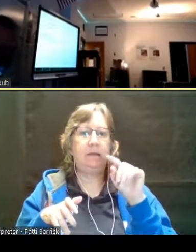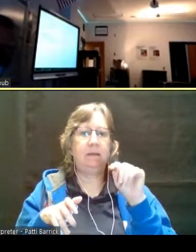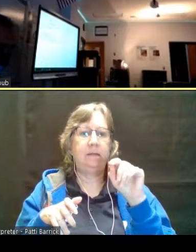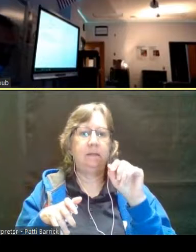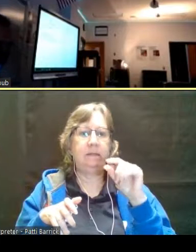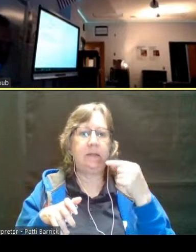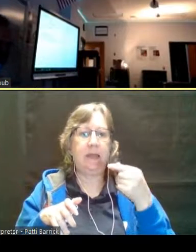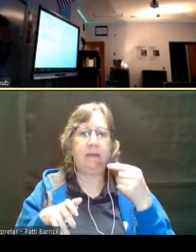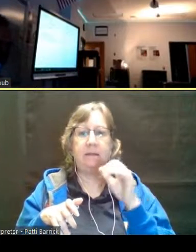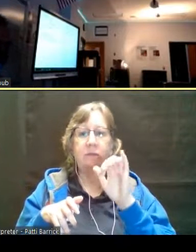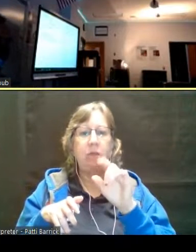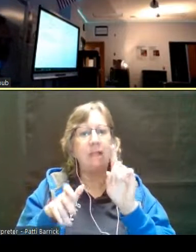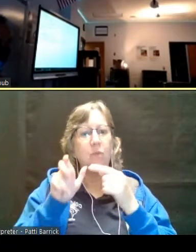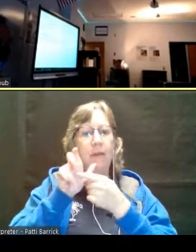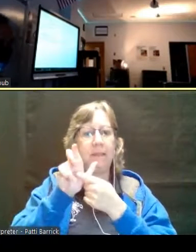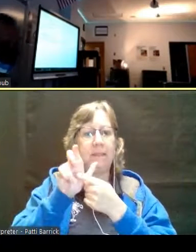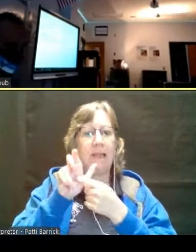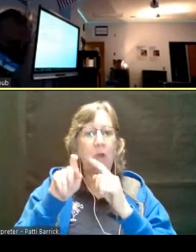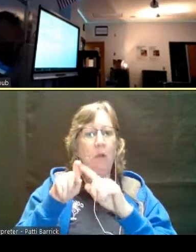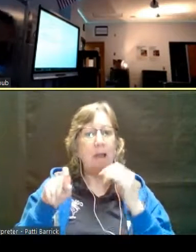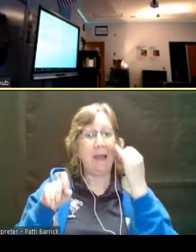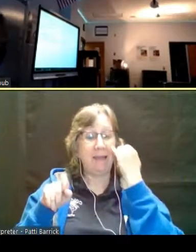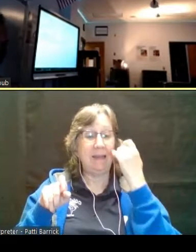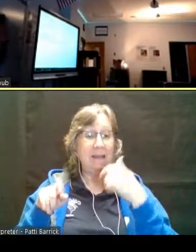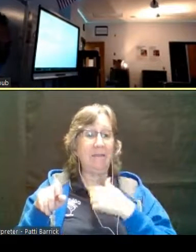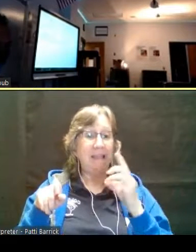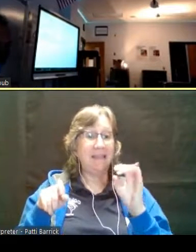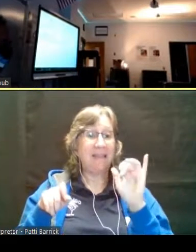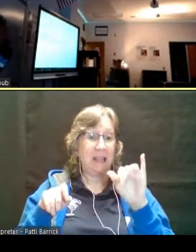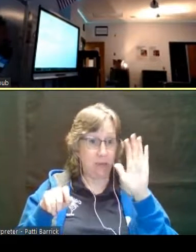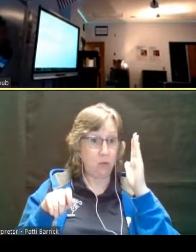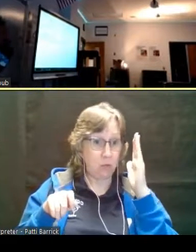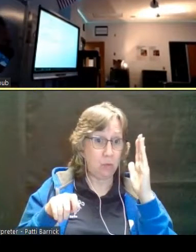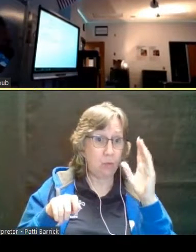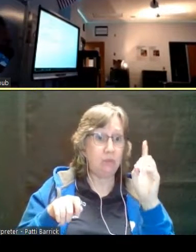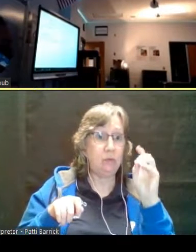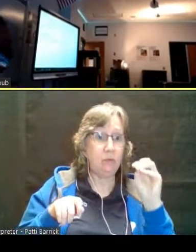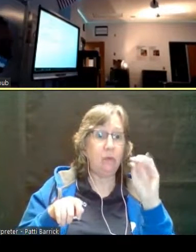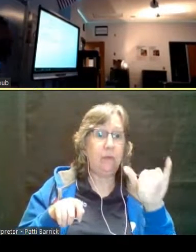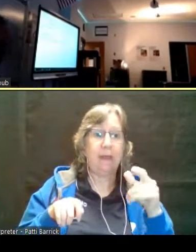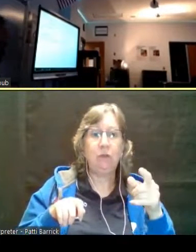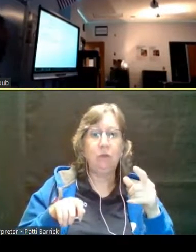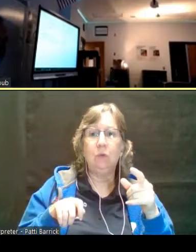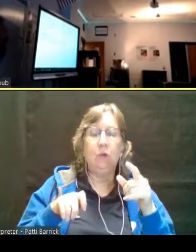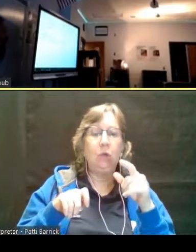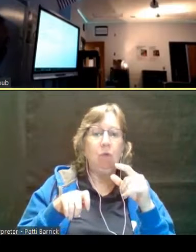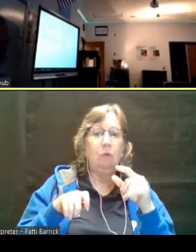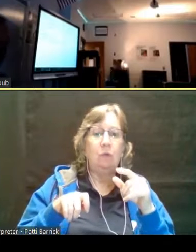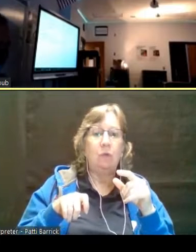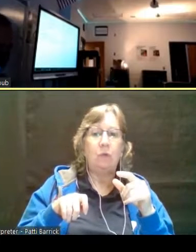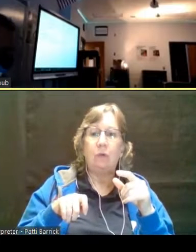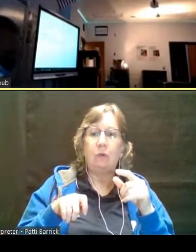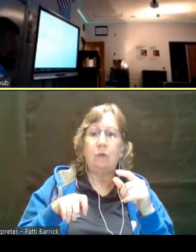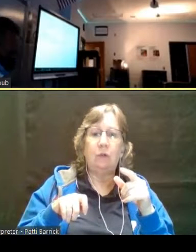So that would be an example. However, if I did this on a site and we will actually do one of these, you don't see anything, but the link is invisible. So to make a